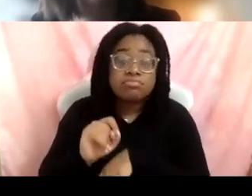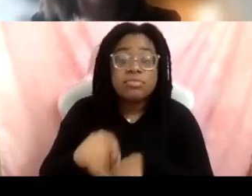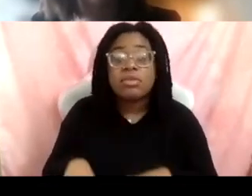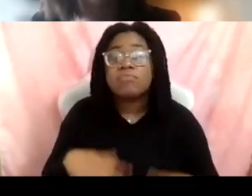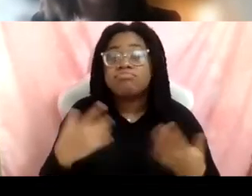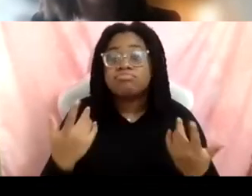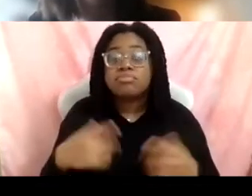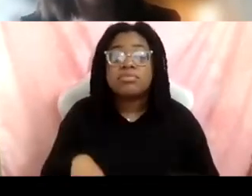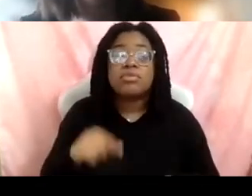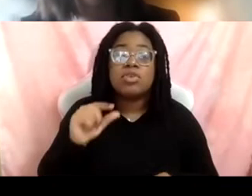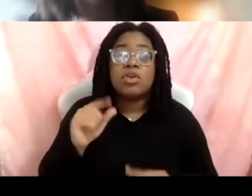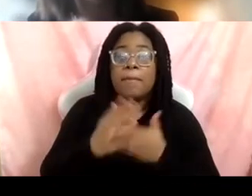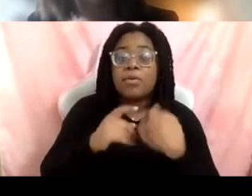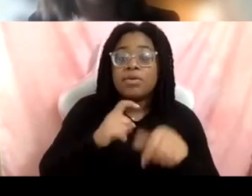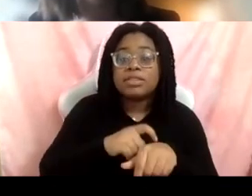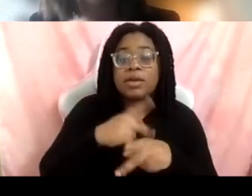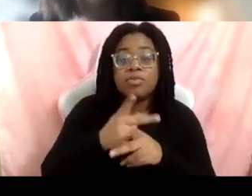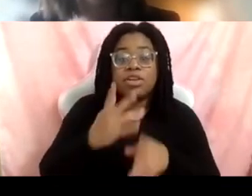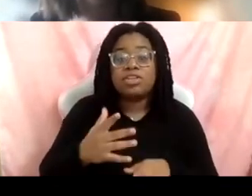bit of part-time production assistant work.